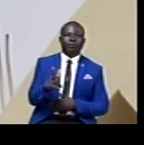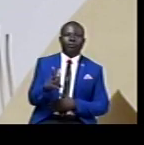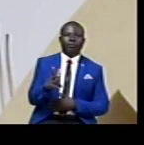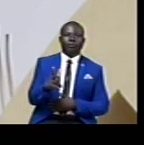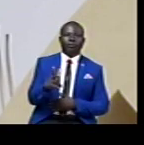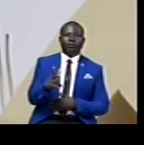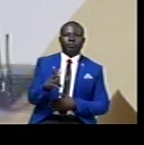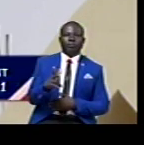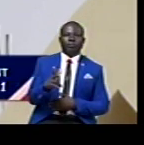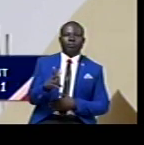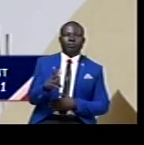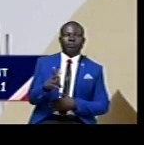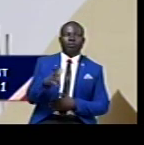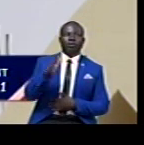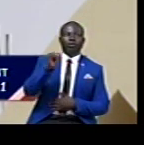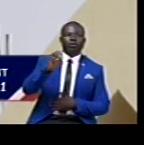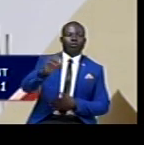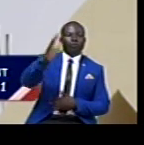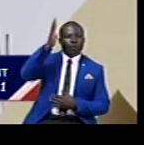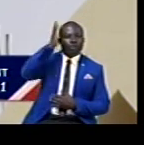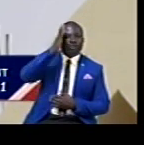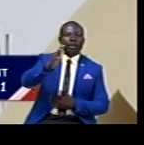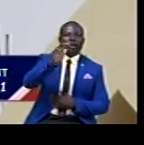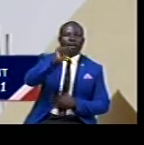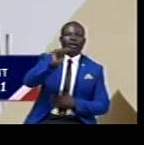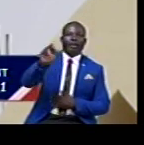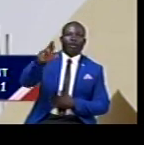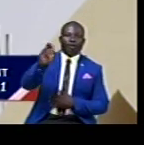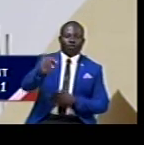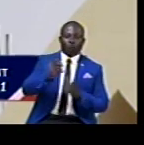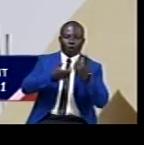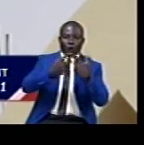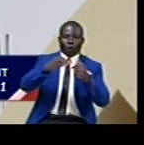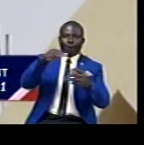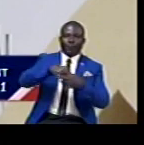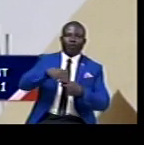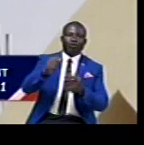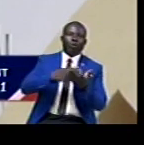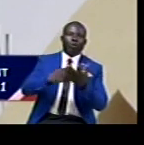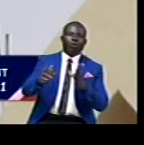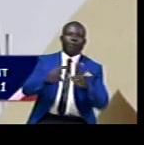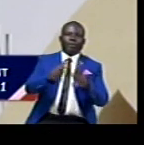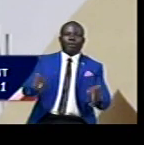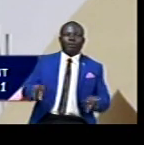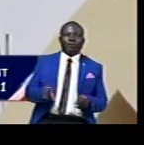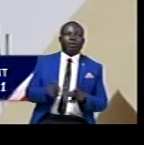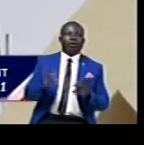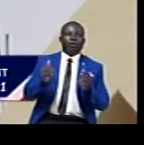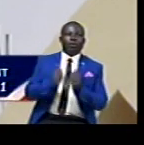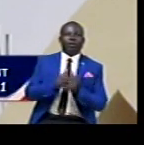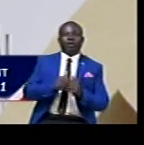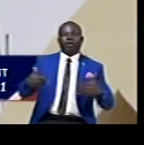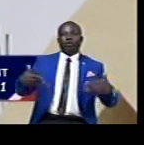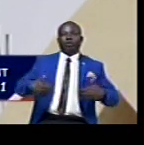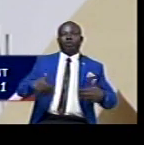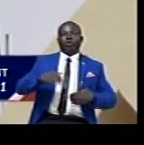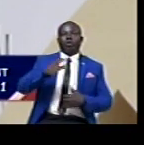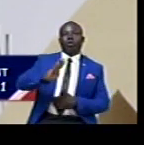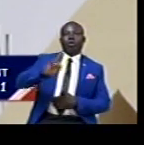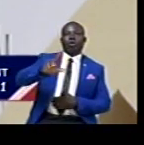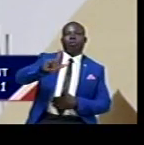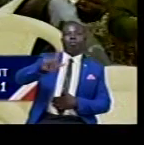"Thus shall Aaron come into the holy place with a young bullock for a sin